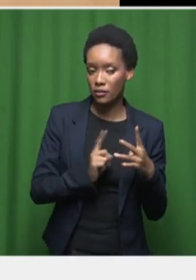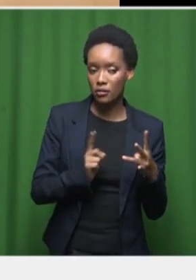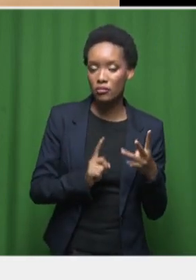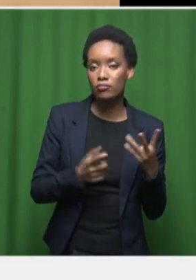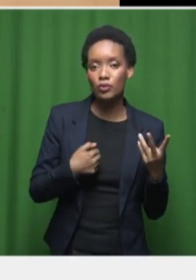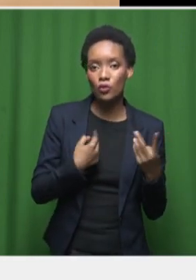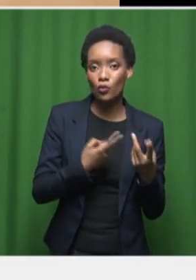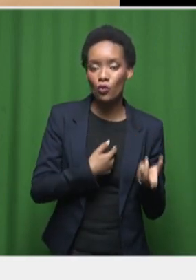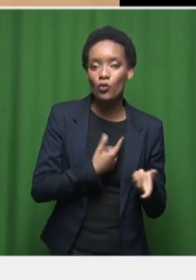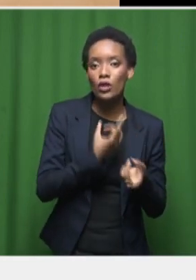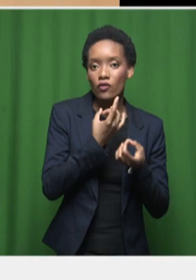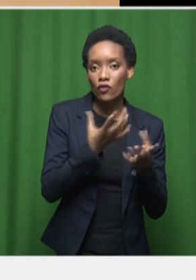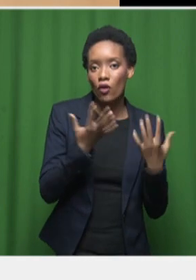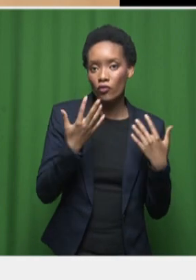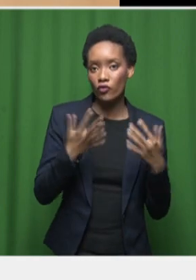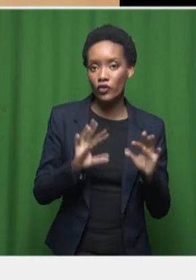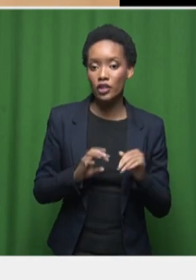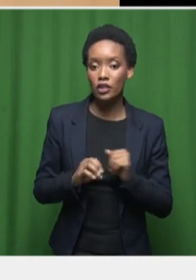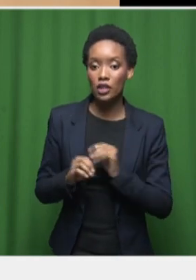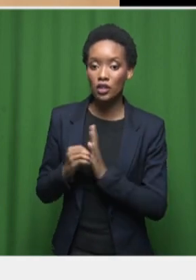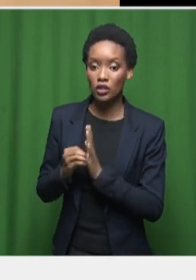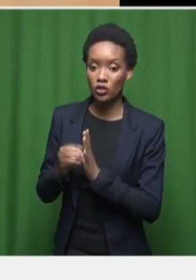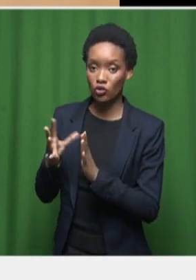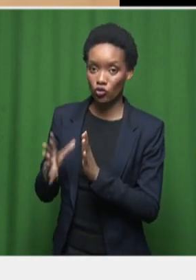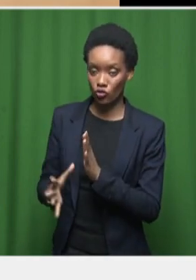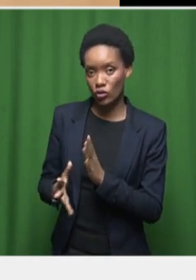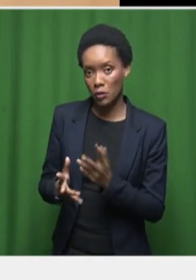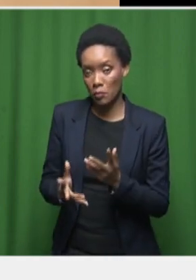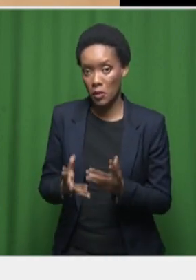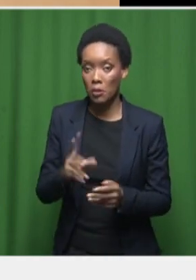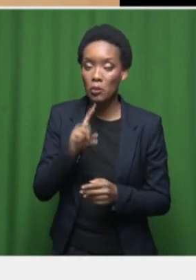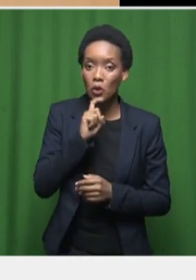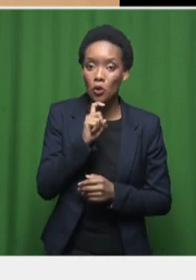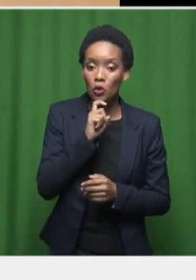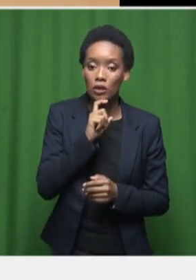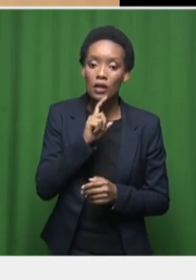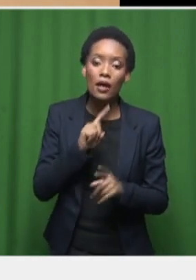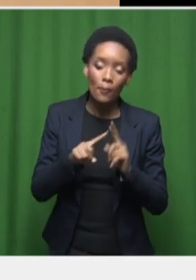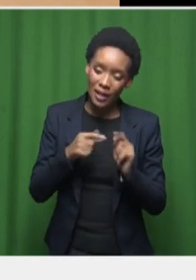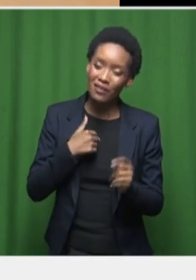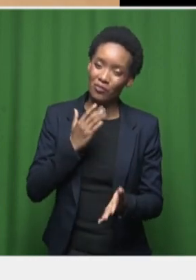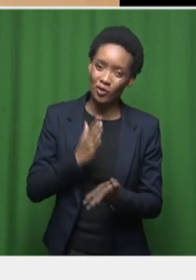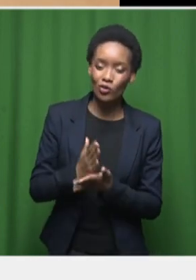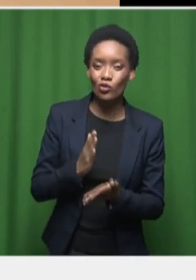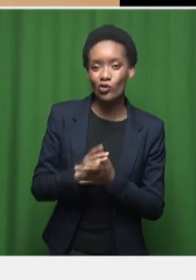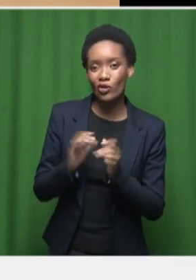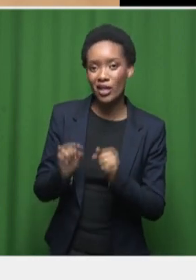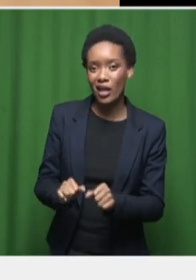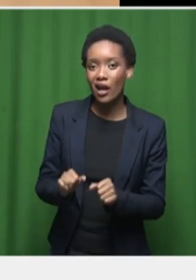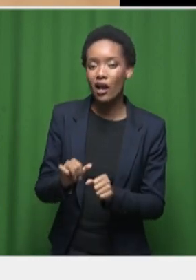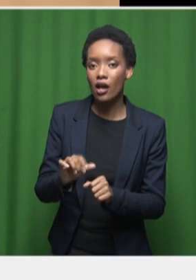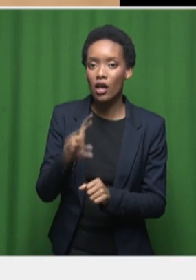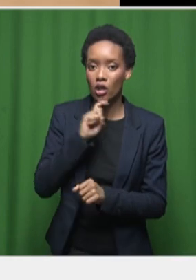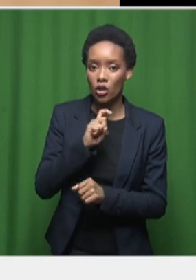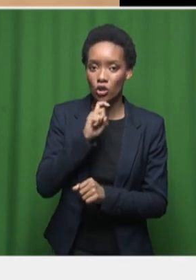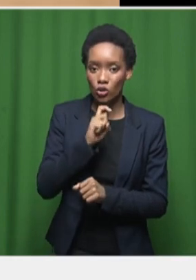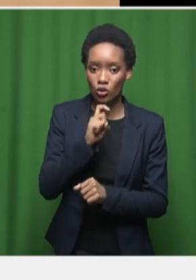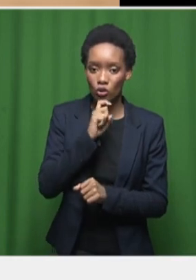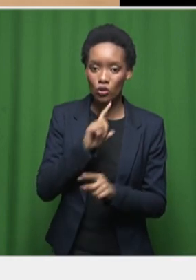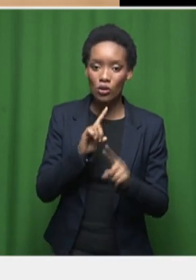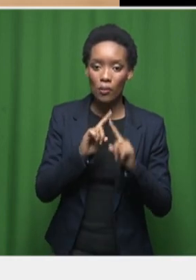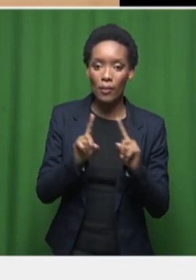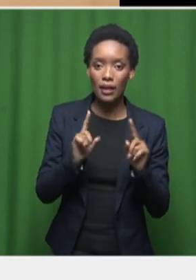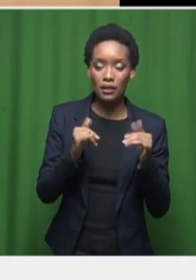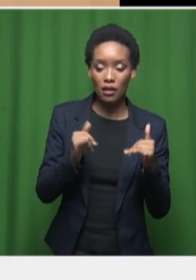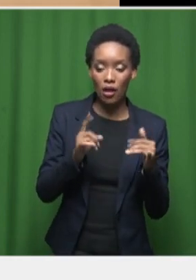that, oh, okay, students are using it, but I am sure they are using it. But now it is now a responsibility on our